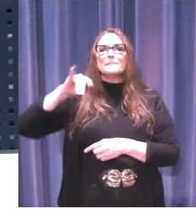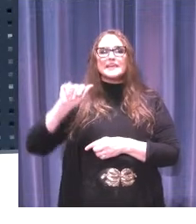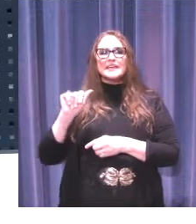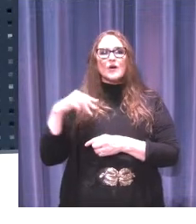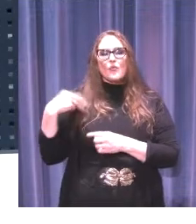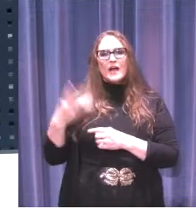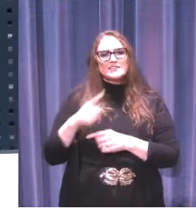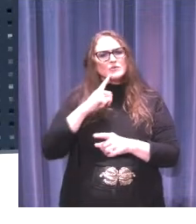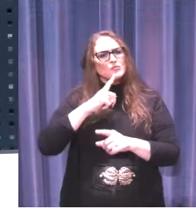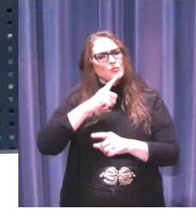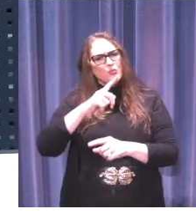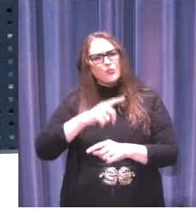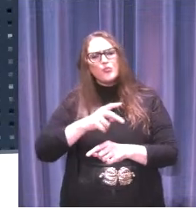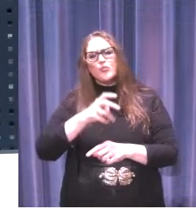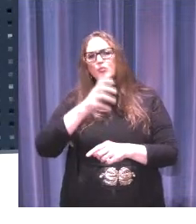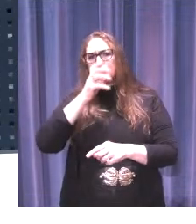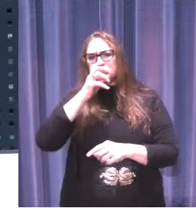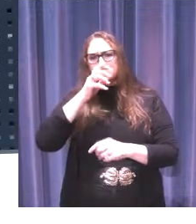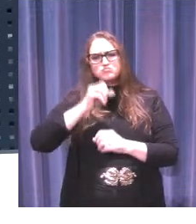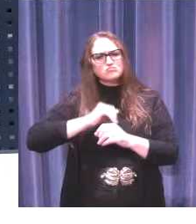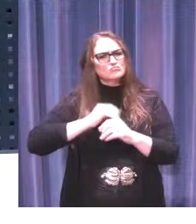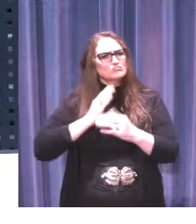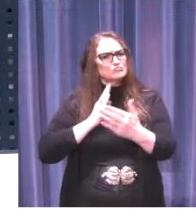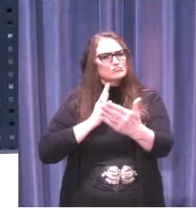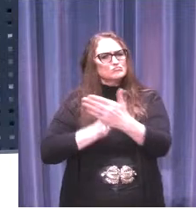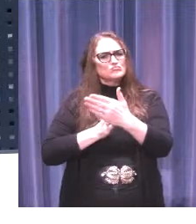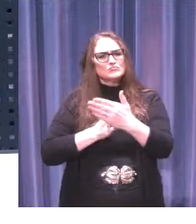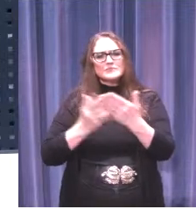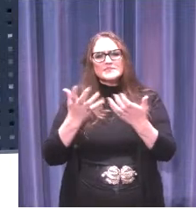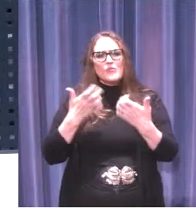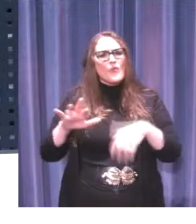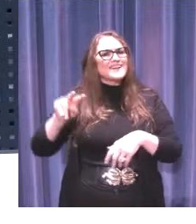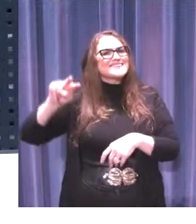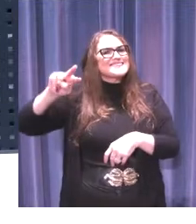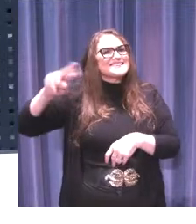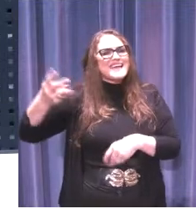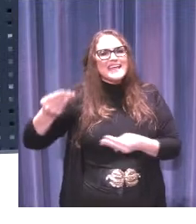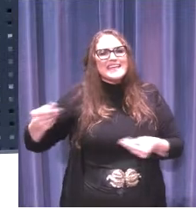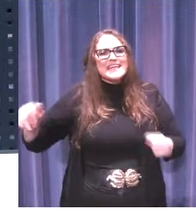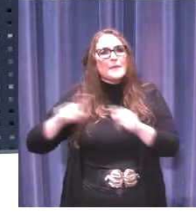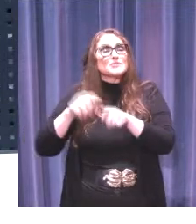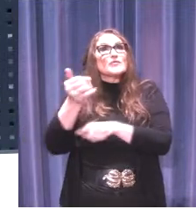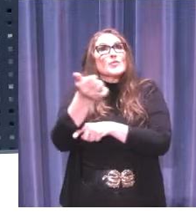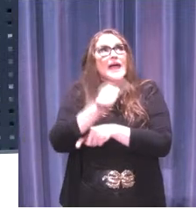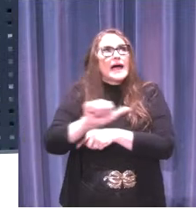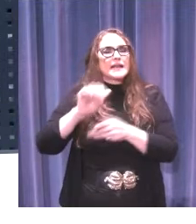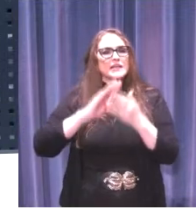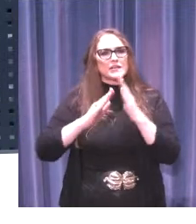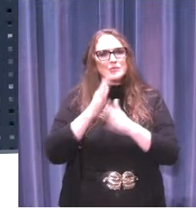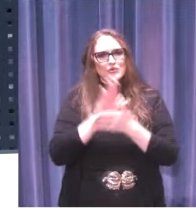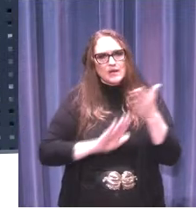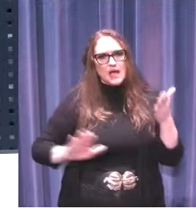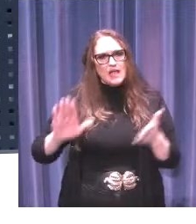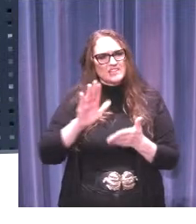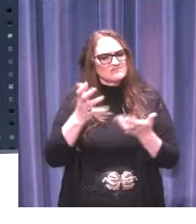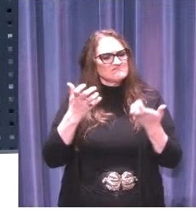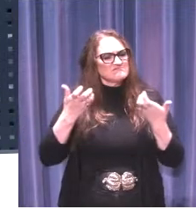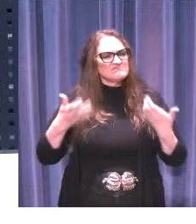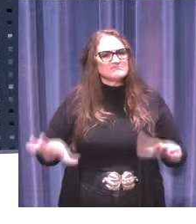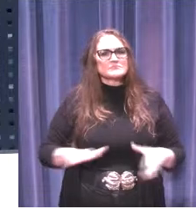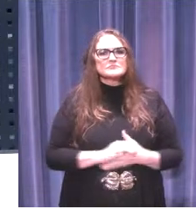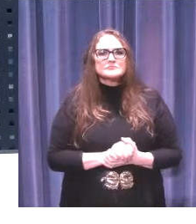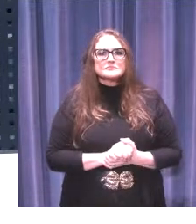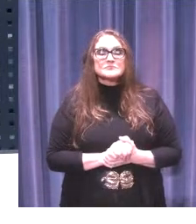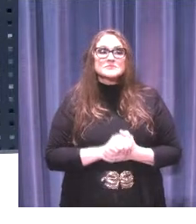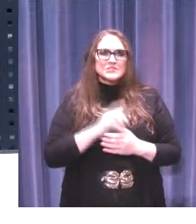vigorously opposed to a second campus for any community college. So I had